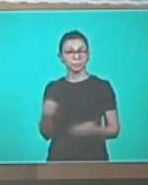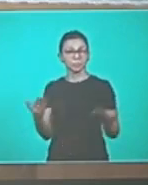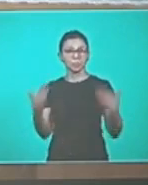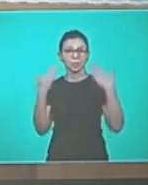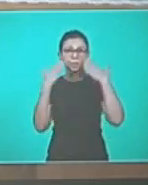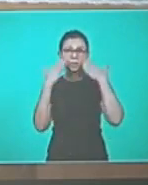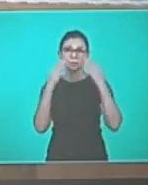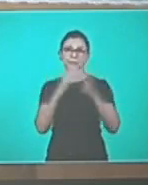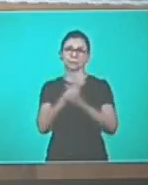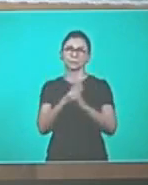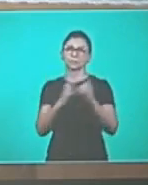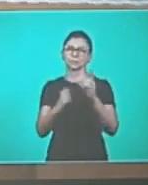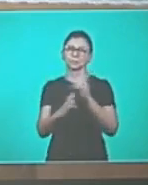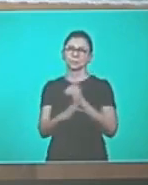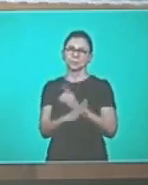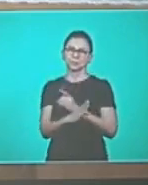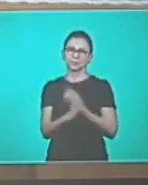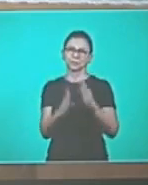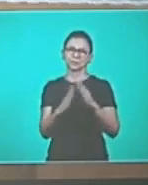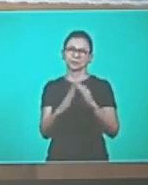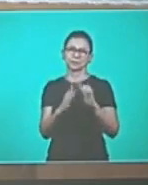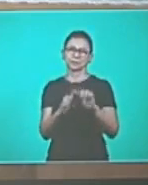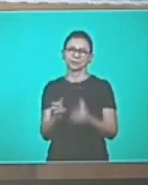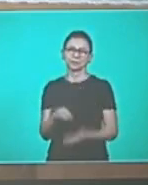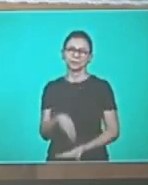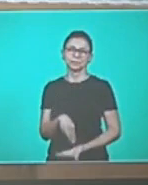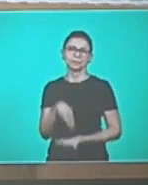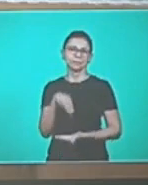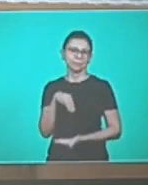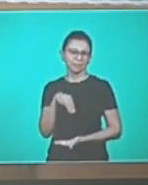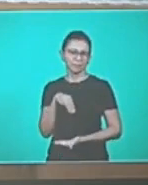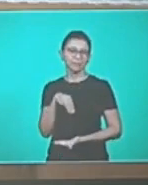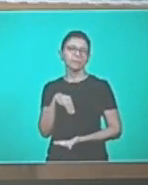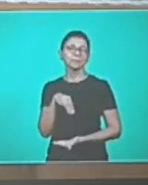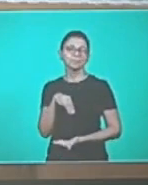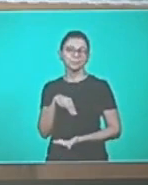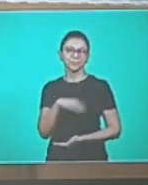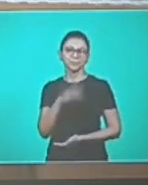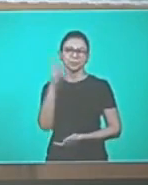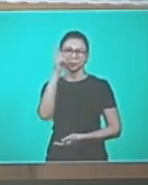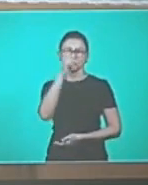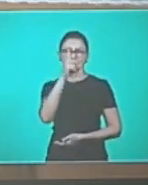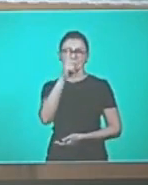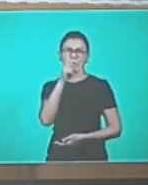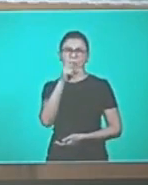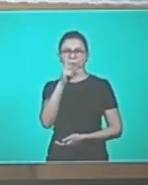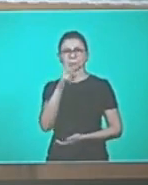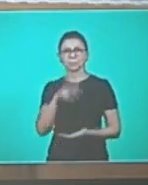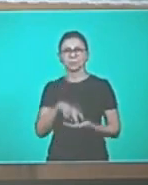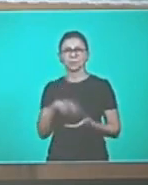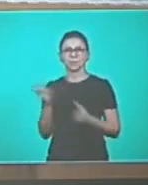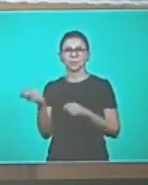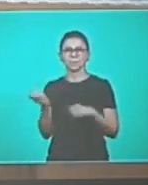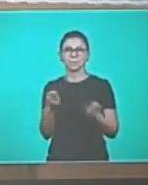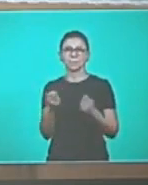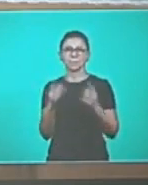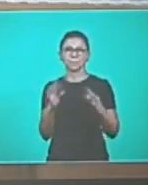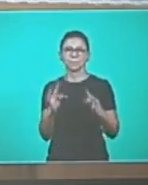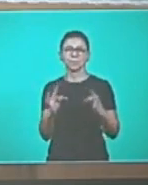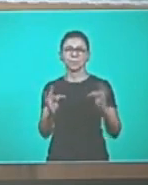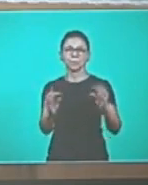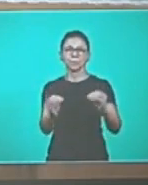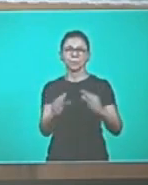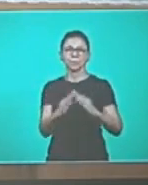to participate in the Sunday school teaching of Maranatha Christian Church. We do that every Sunday